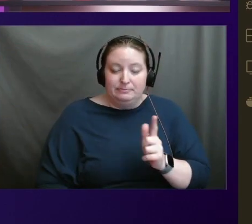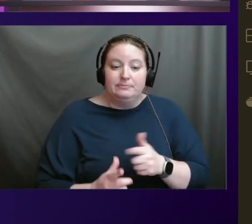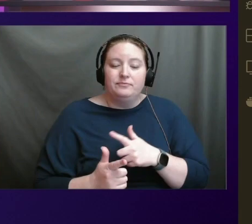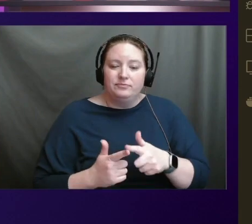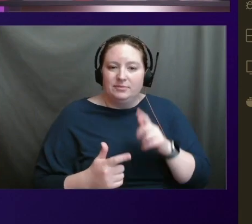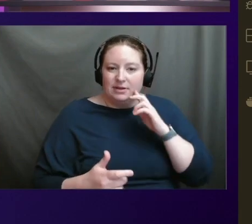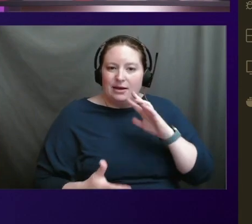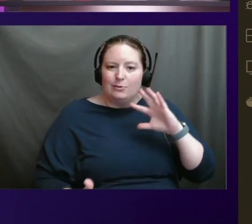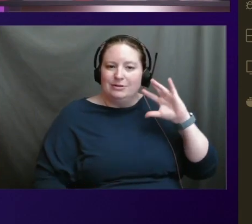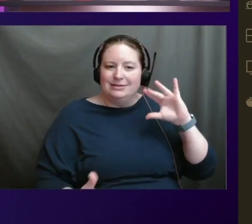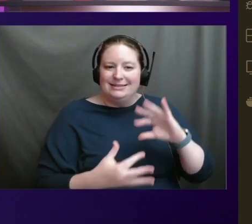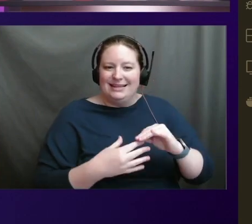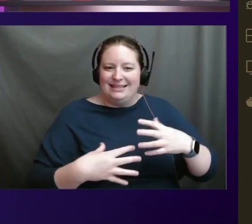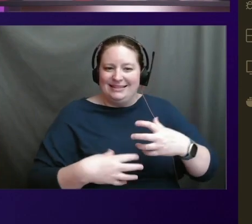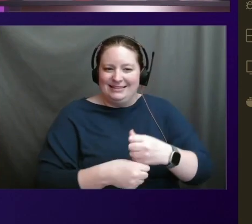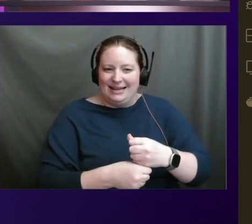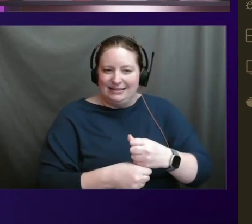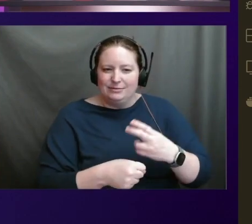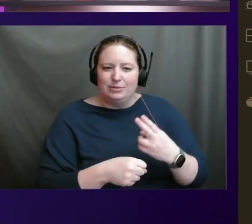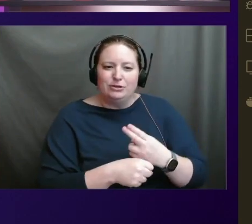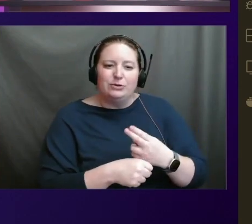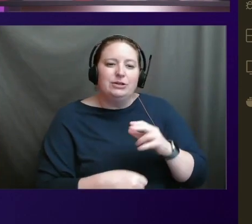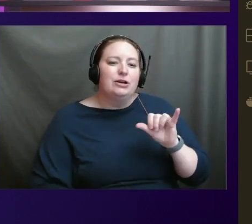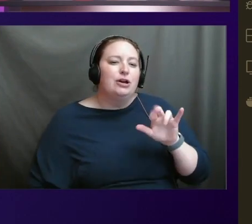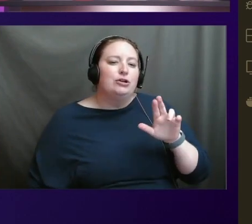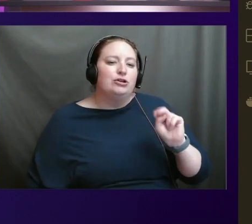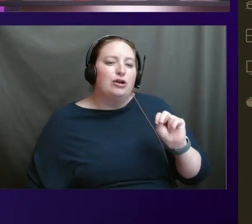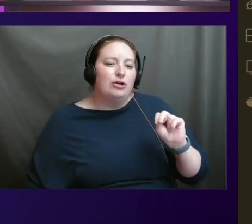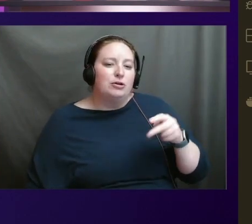this by doing yarn Progen.